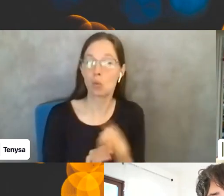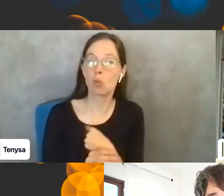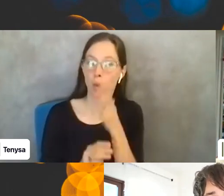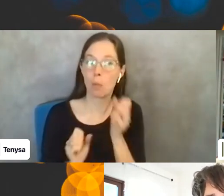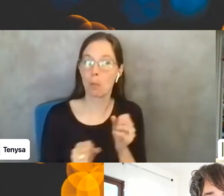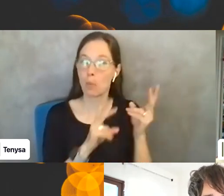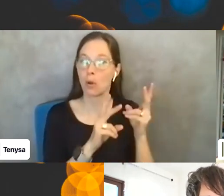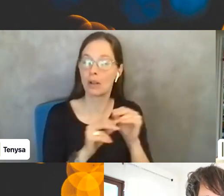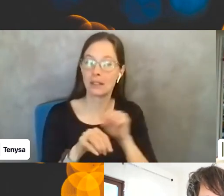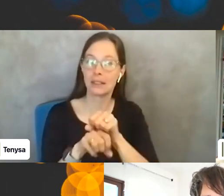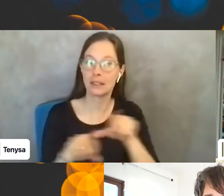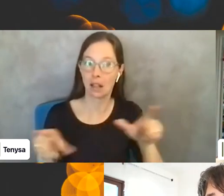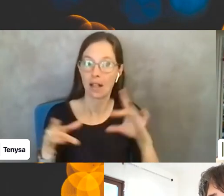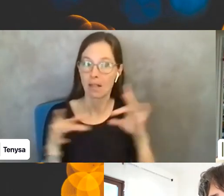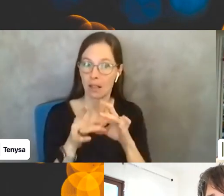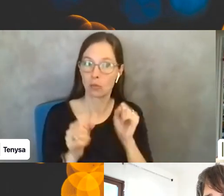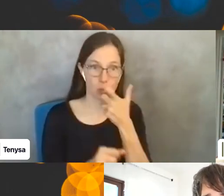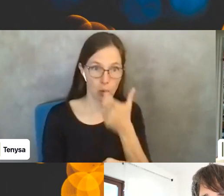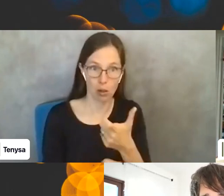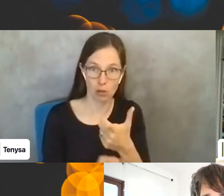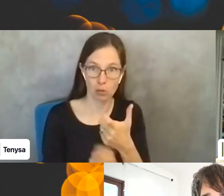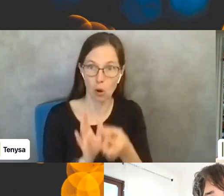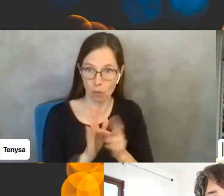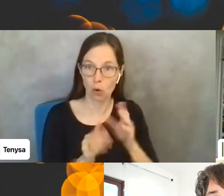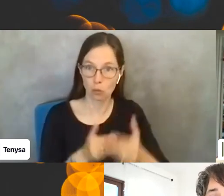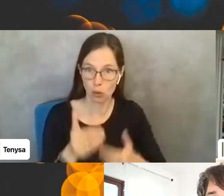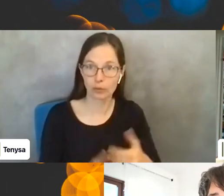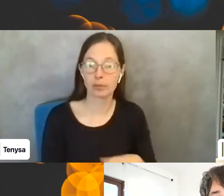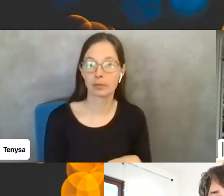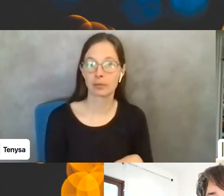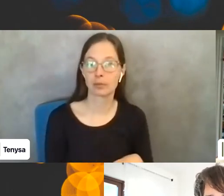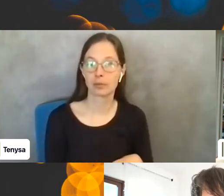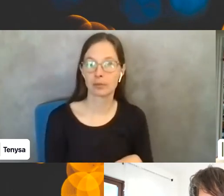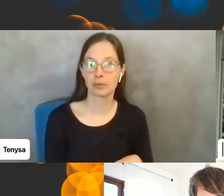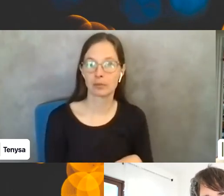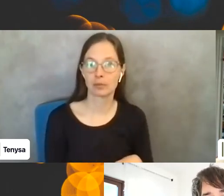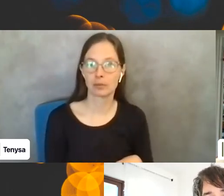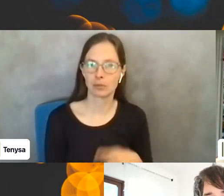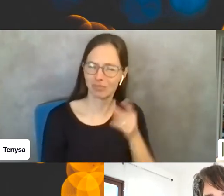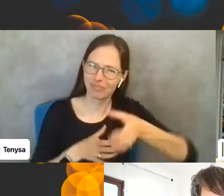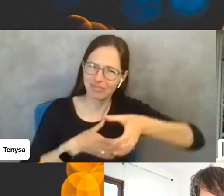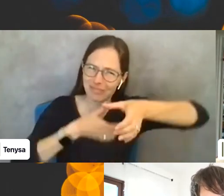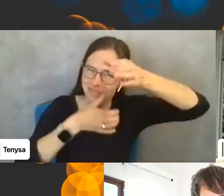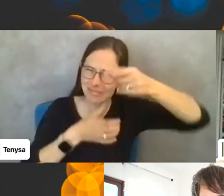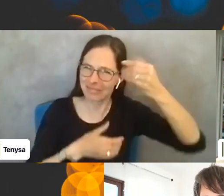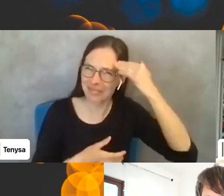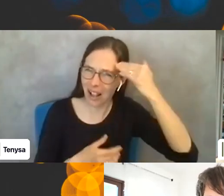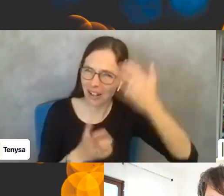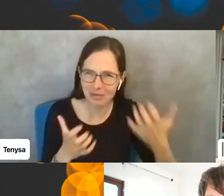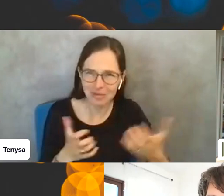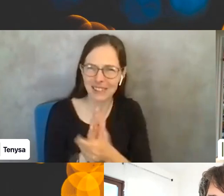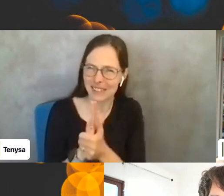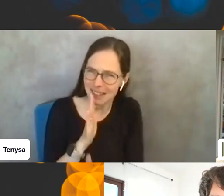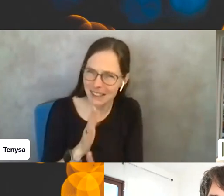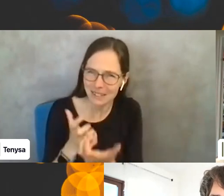this so you can keep reviewing your progress. Vico, you have so much knowledge, institutional knowledge, so much skill.